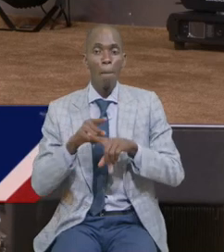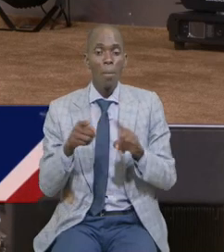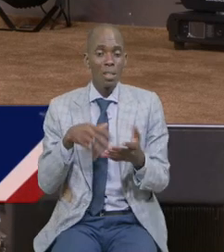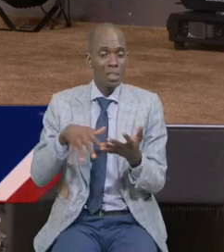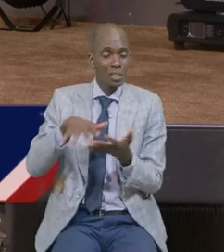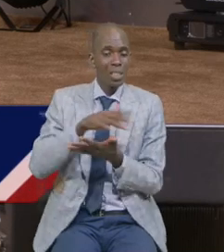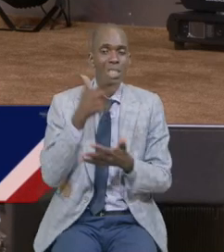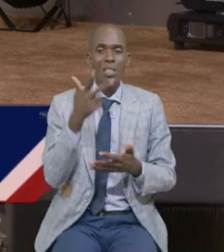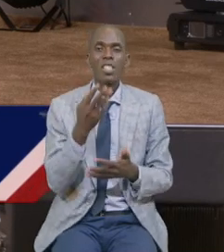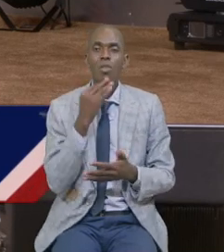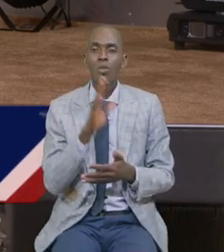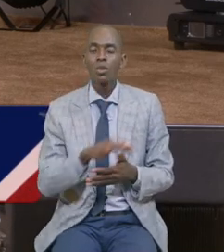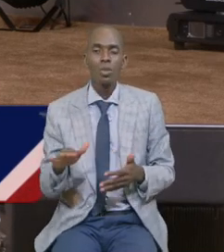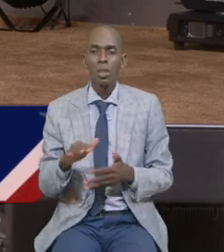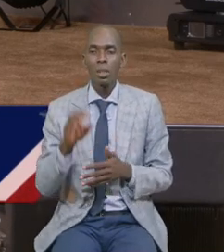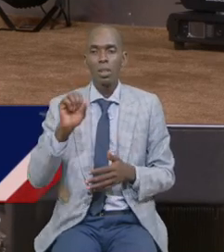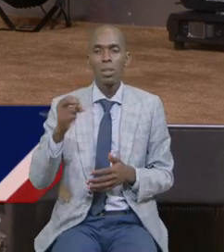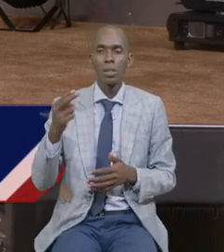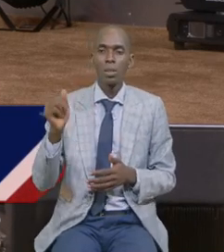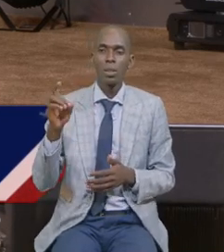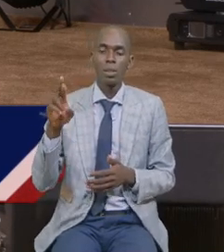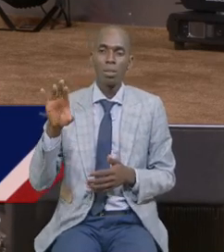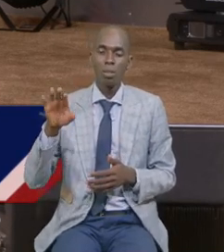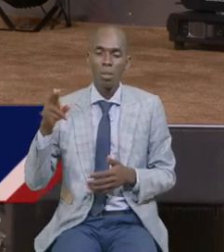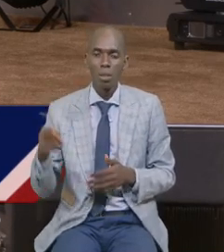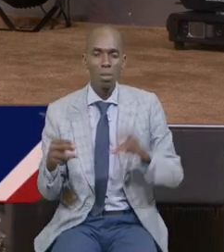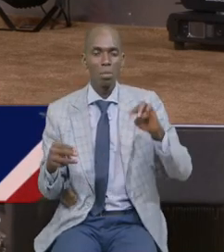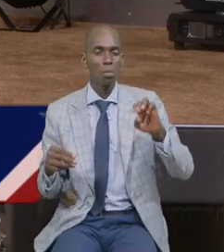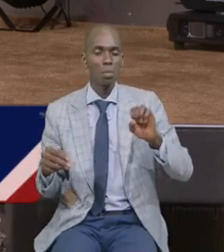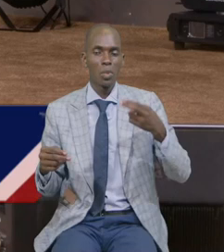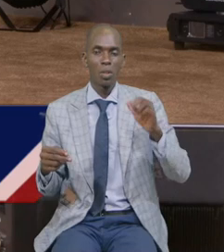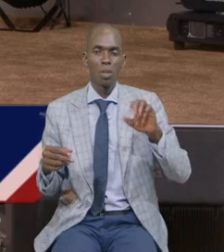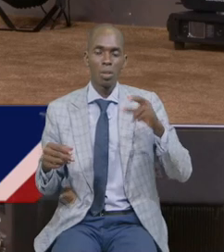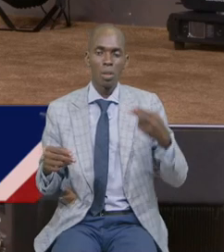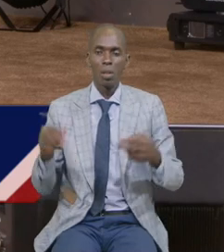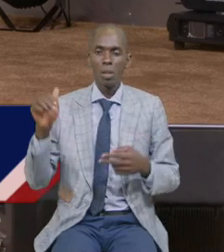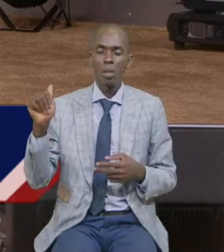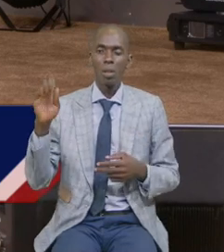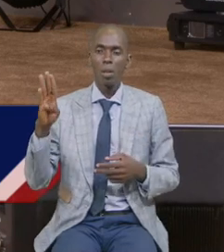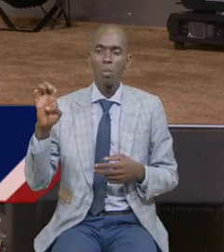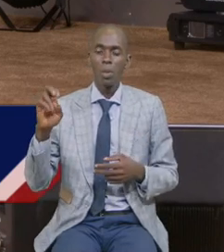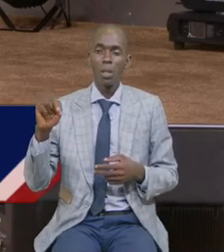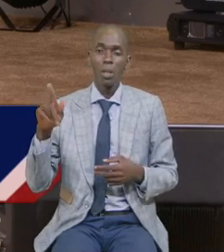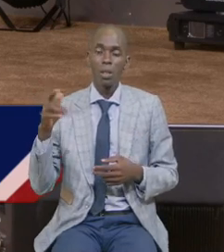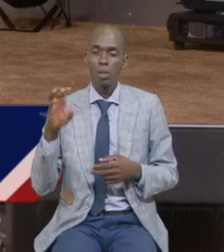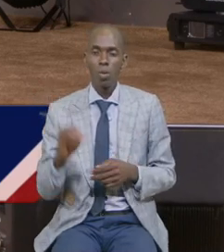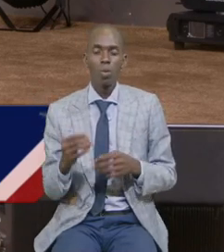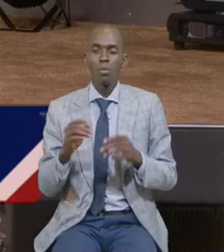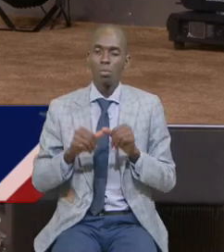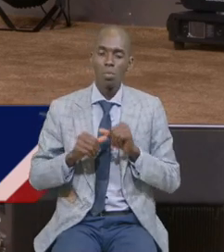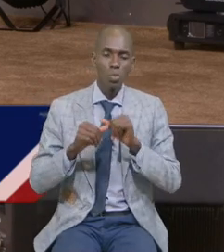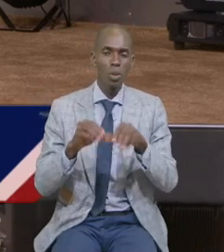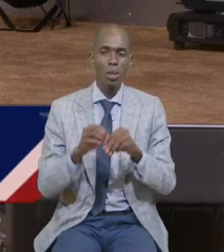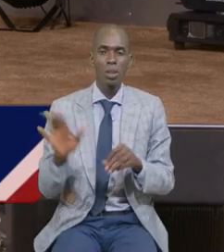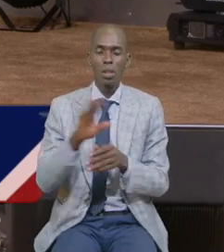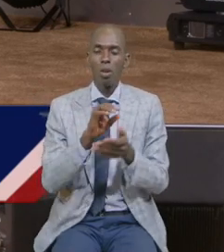with calmness, with coolness, without being afraid of anything or anyone, they said to the king of